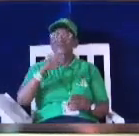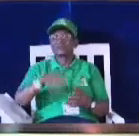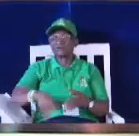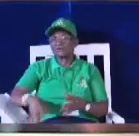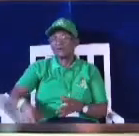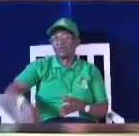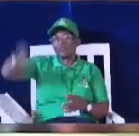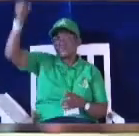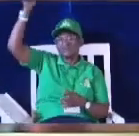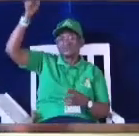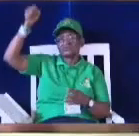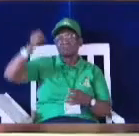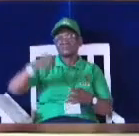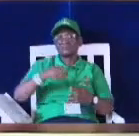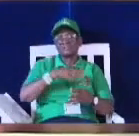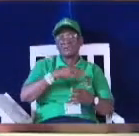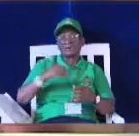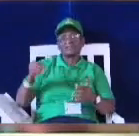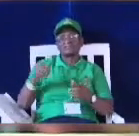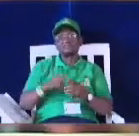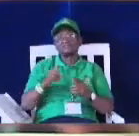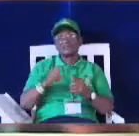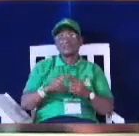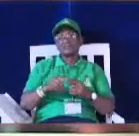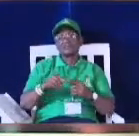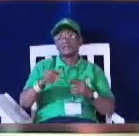And then in another,